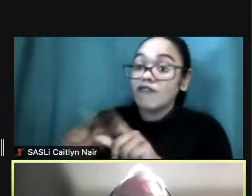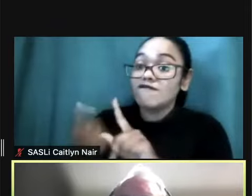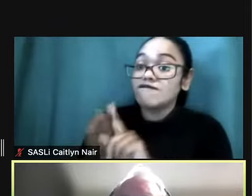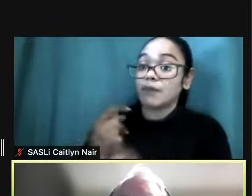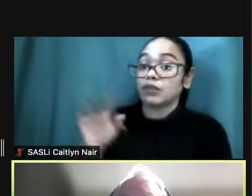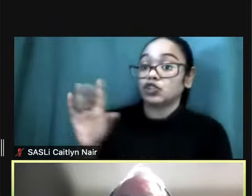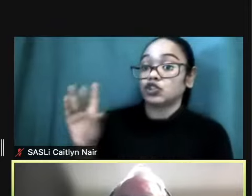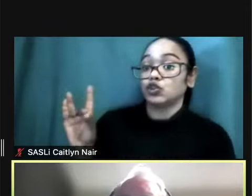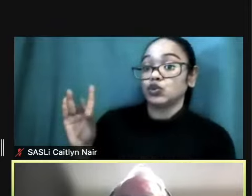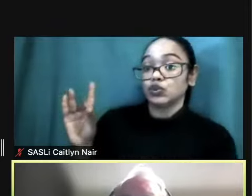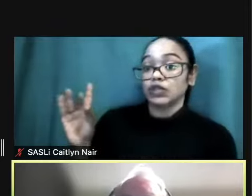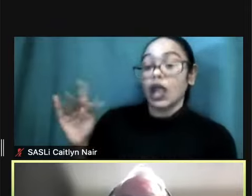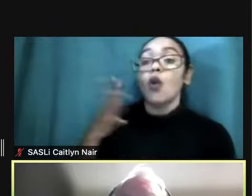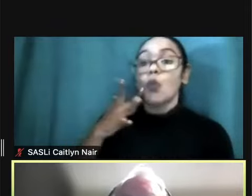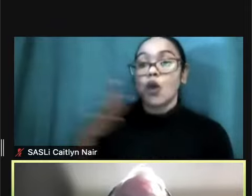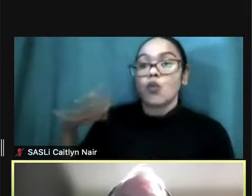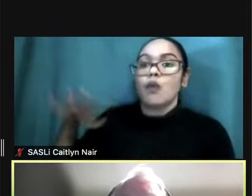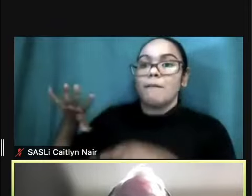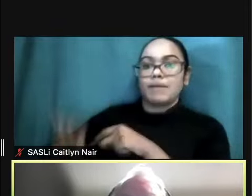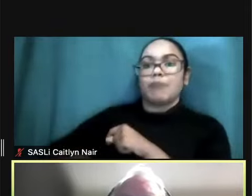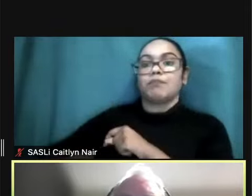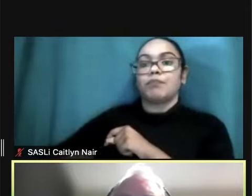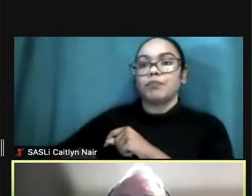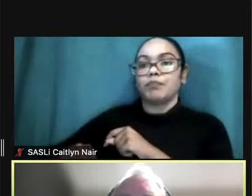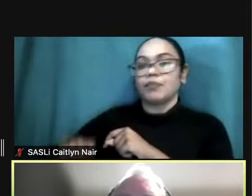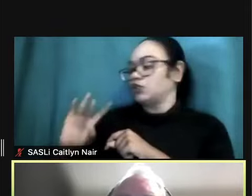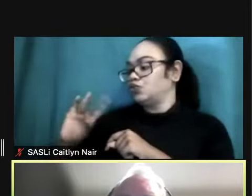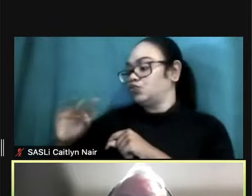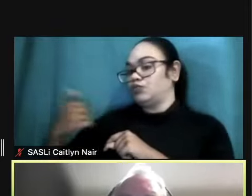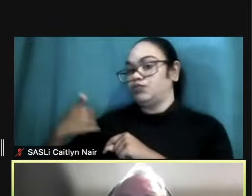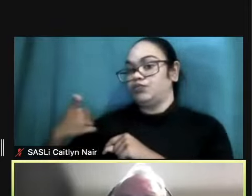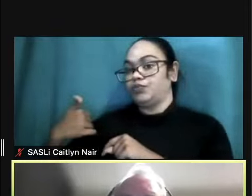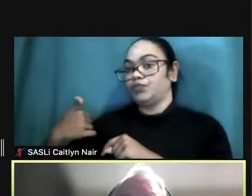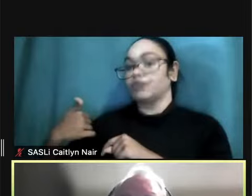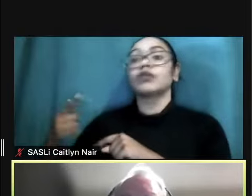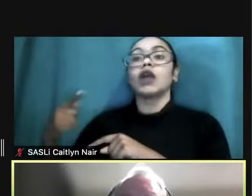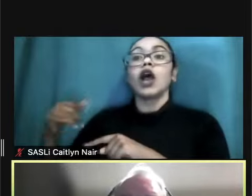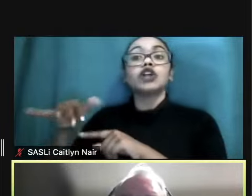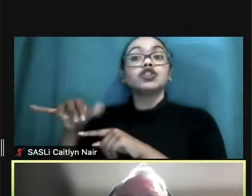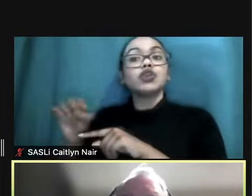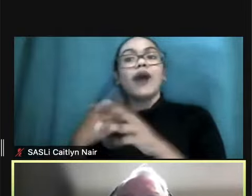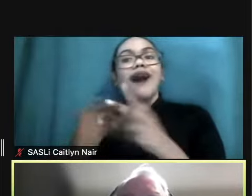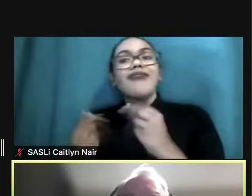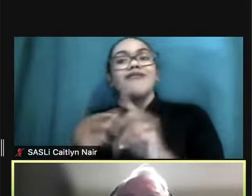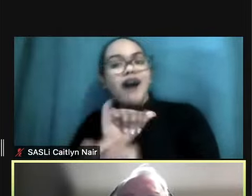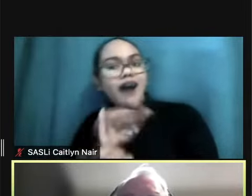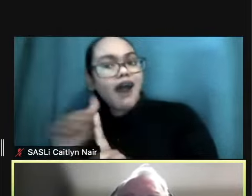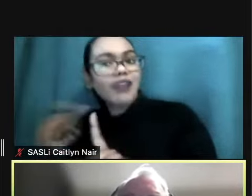the detection of this variant. And then there are other questions around